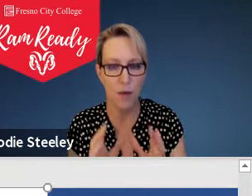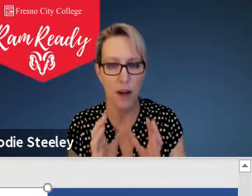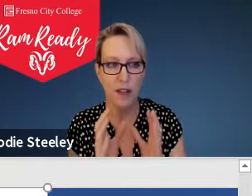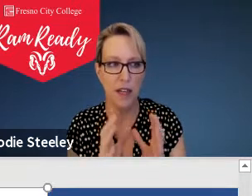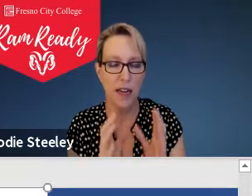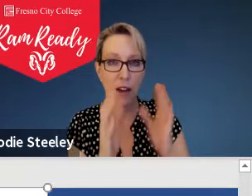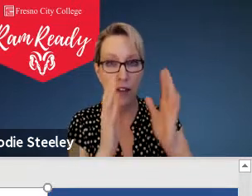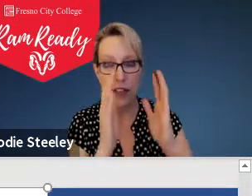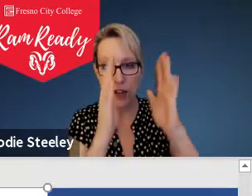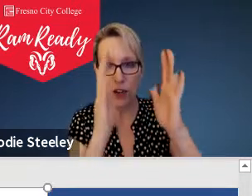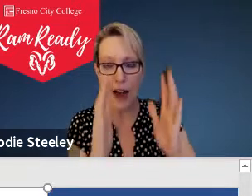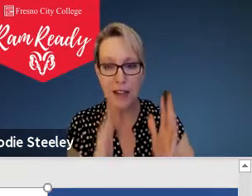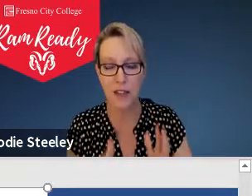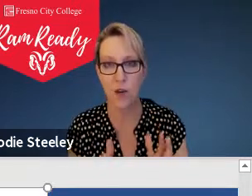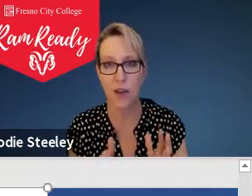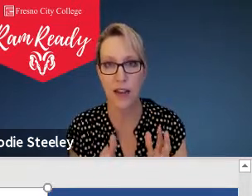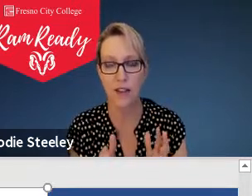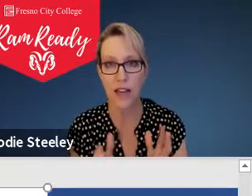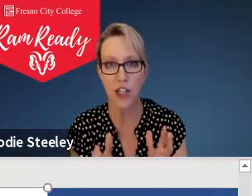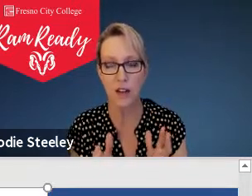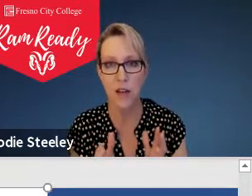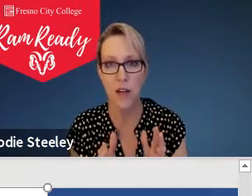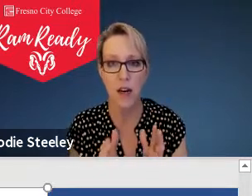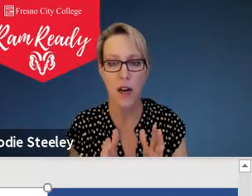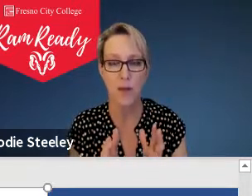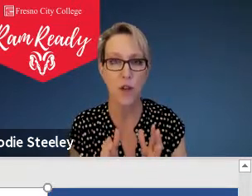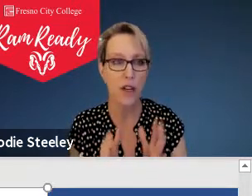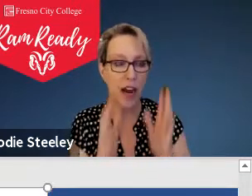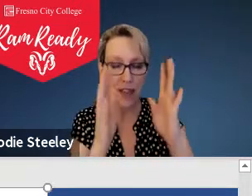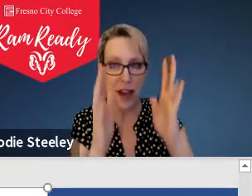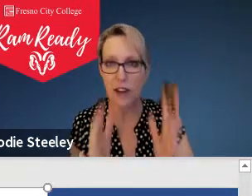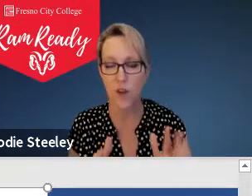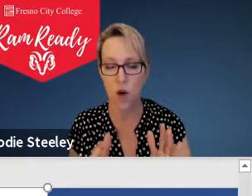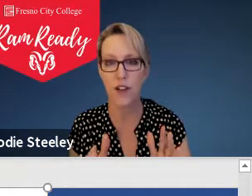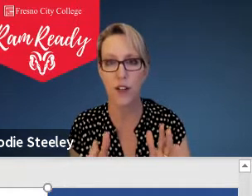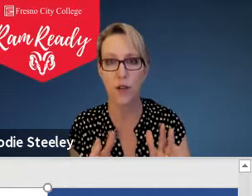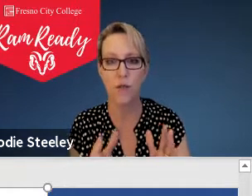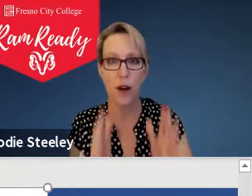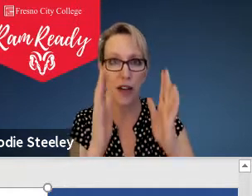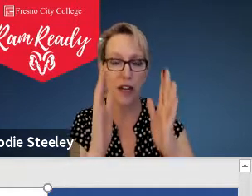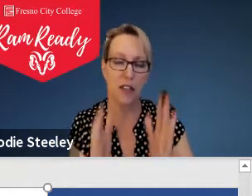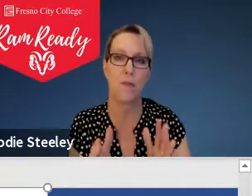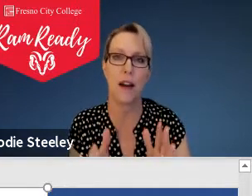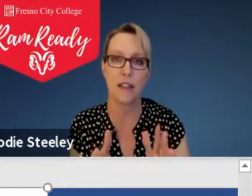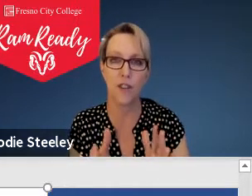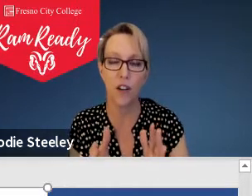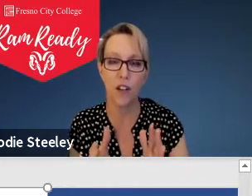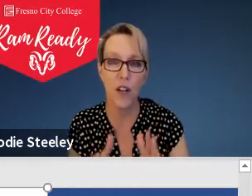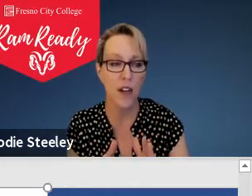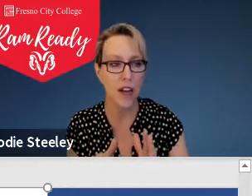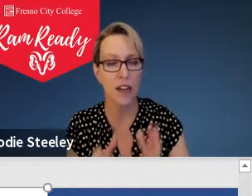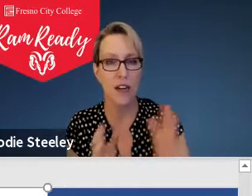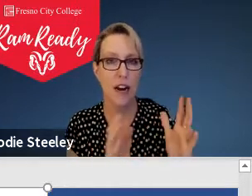portal, but it's in every single class in the course navigation. You can hide that if you want to, but it is on by